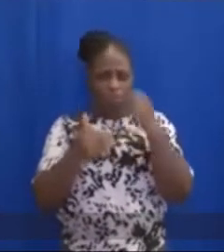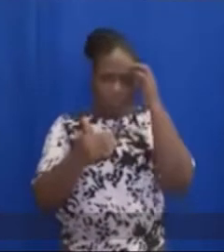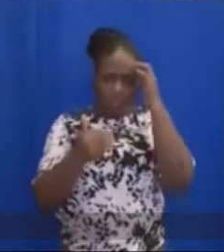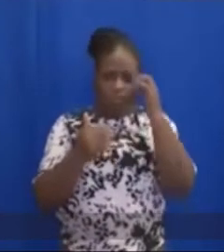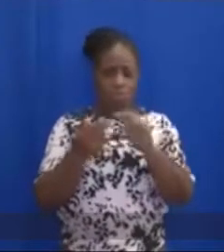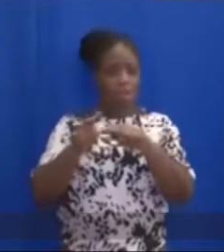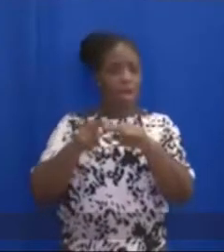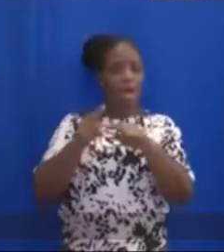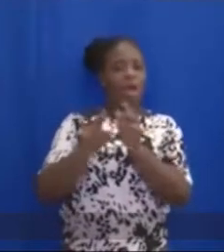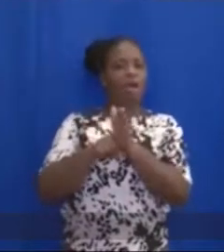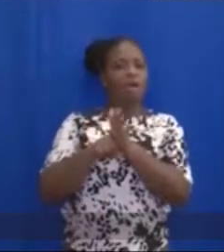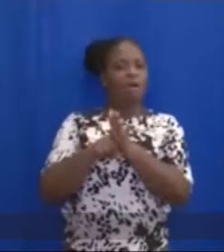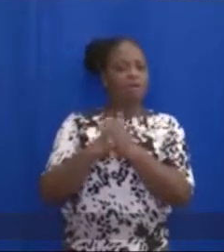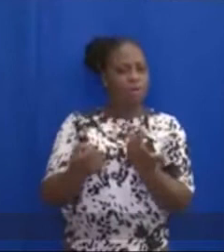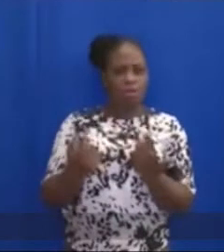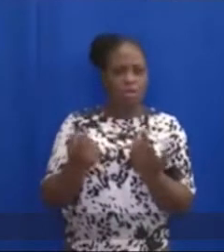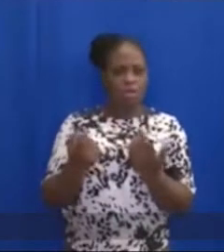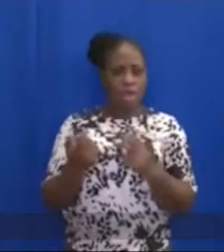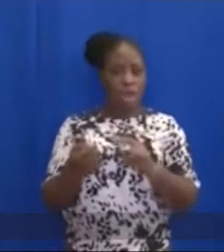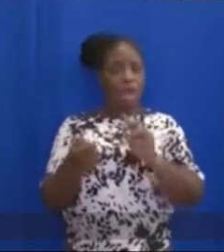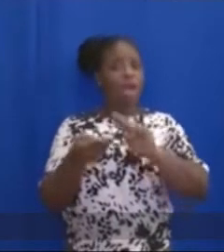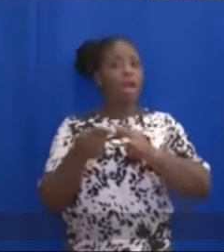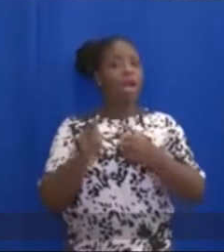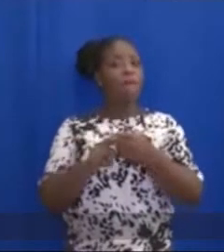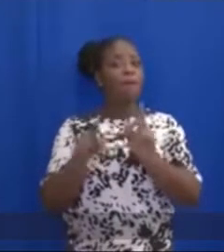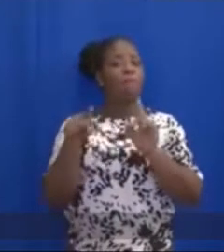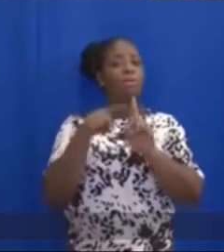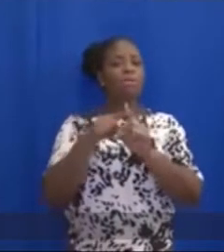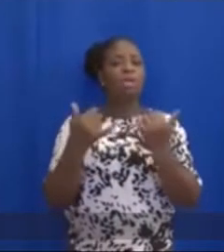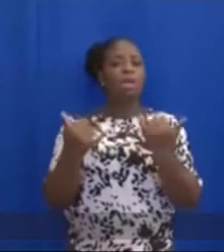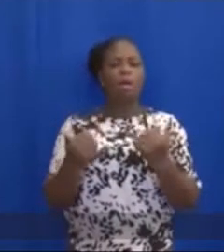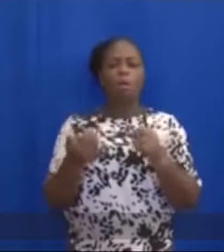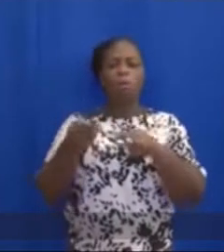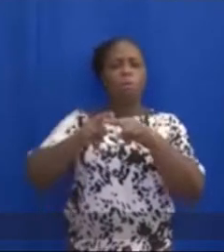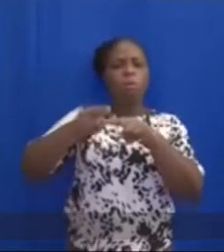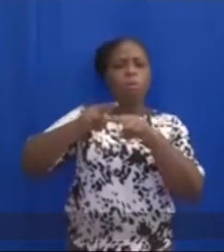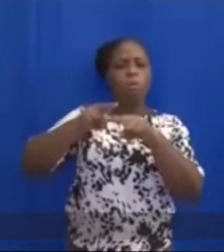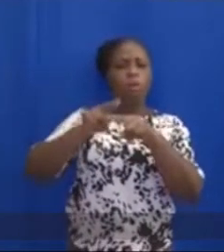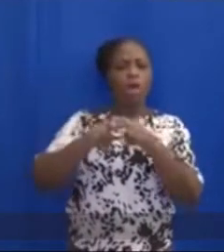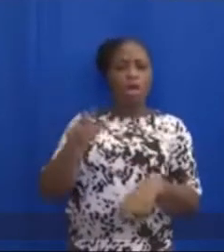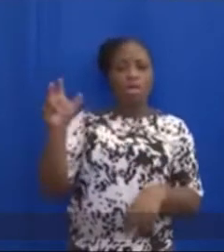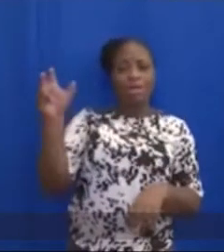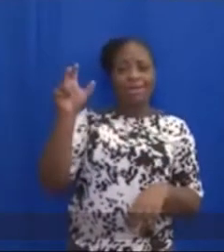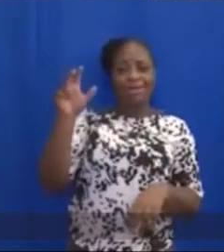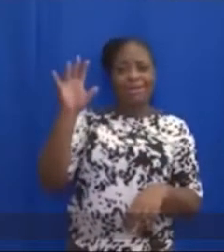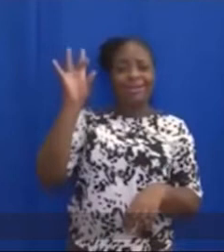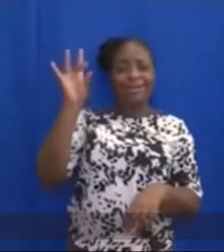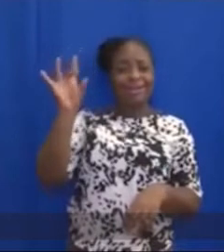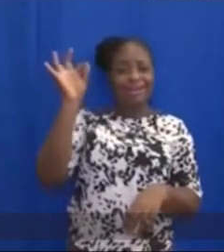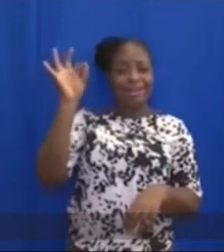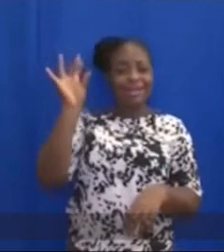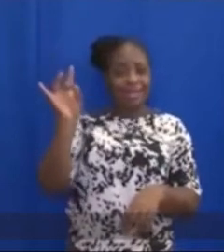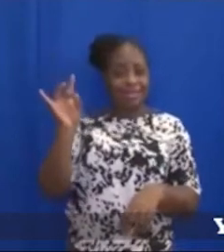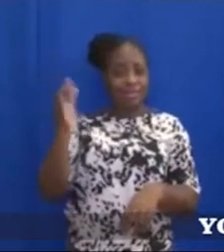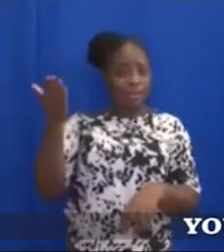virus, with an increase in active cases from the 398 cases recorded